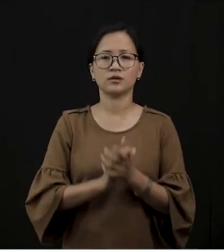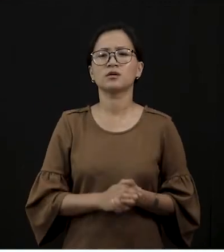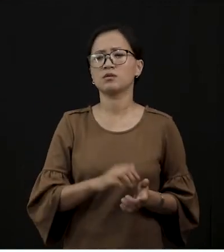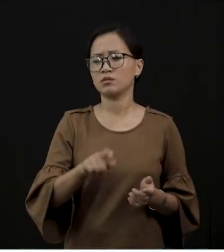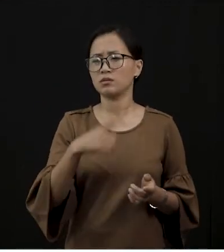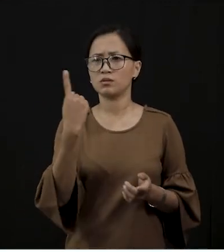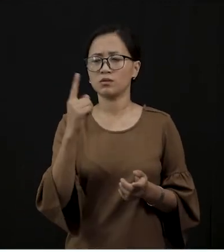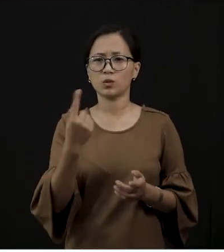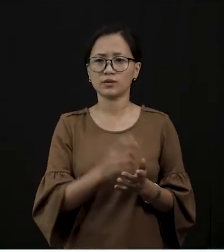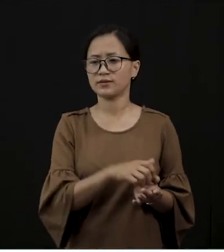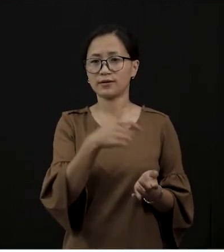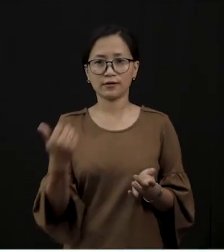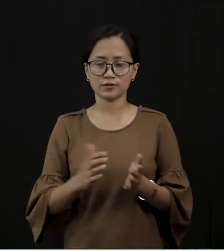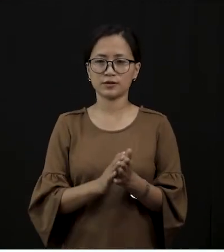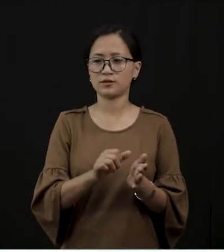after another.